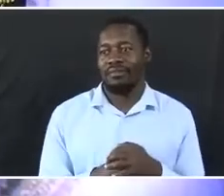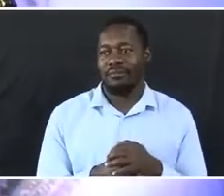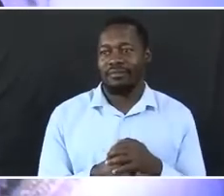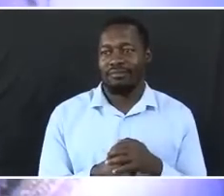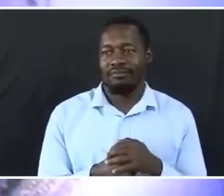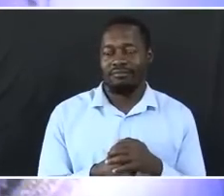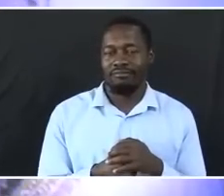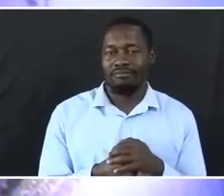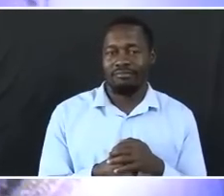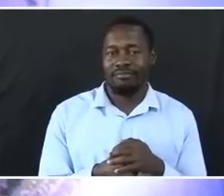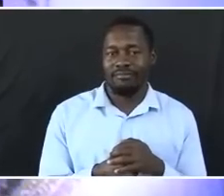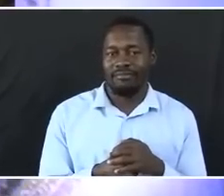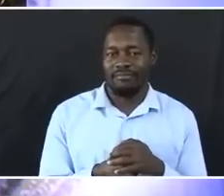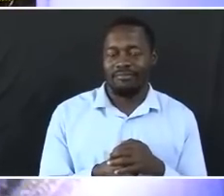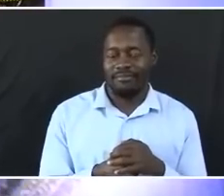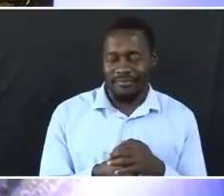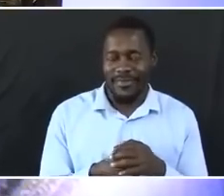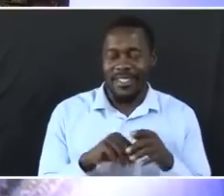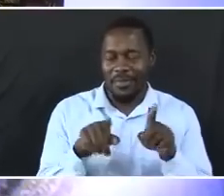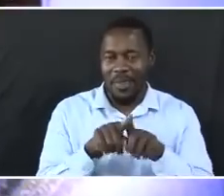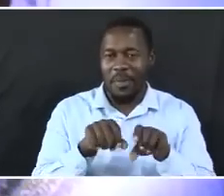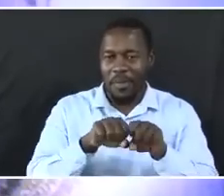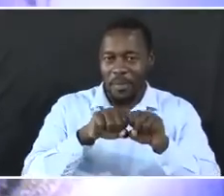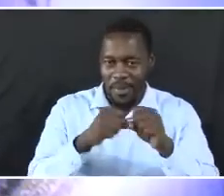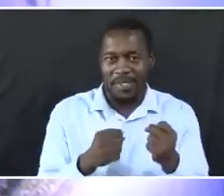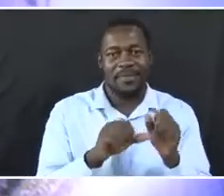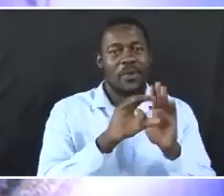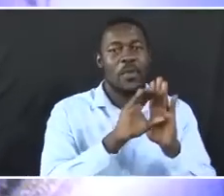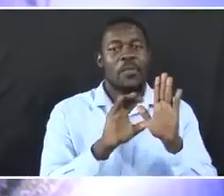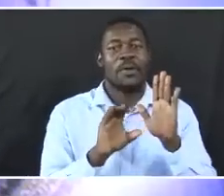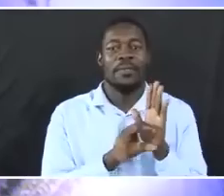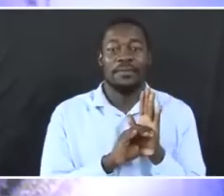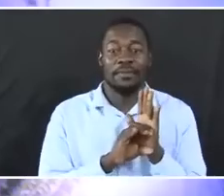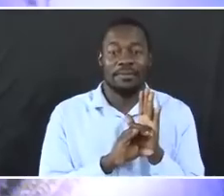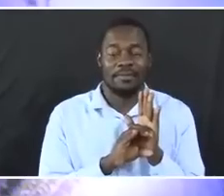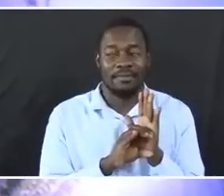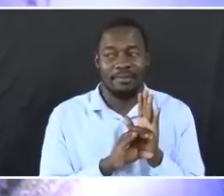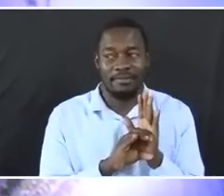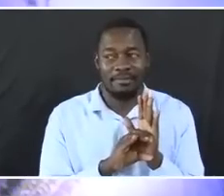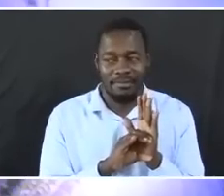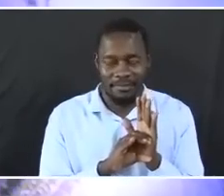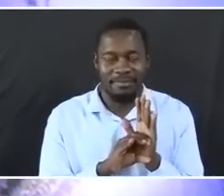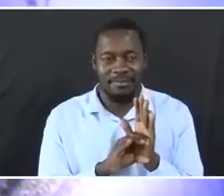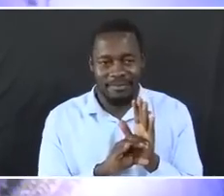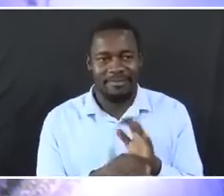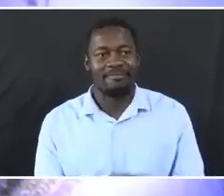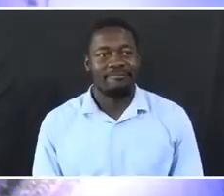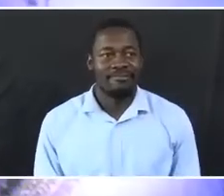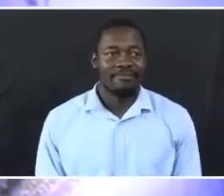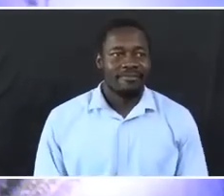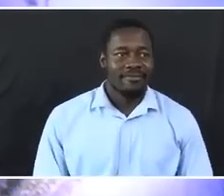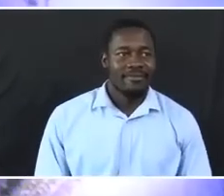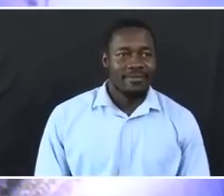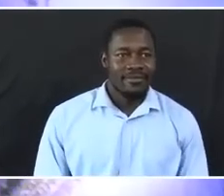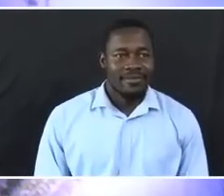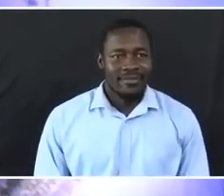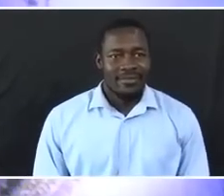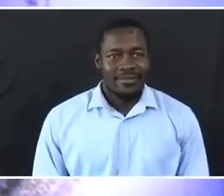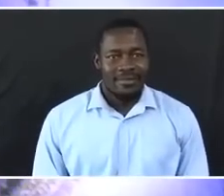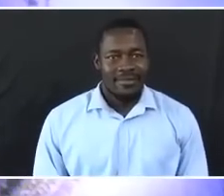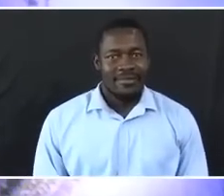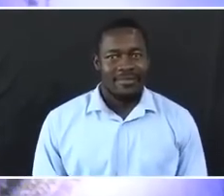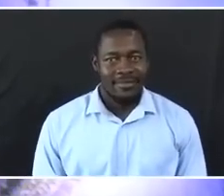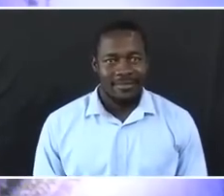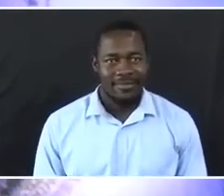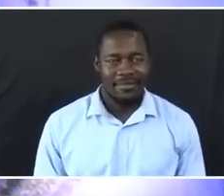except for infidelity, like you're saying, except for adultery. The word in